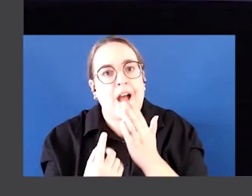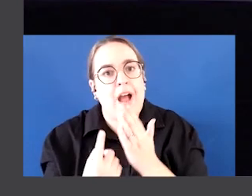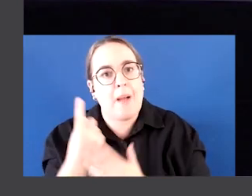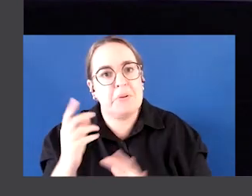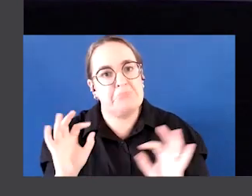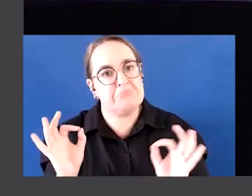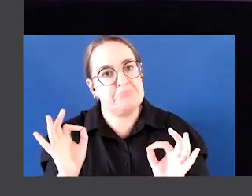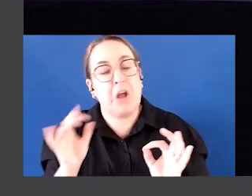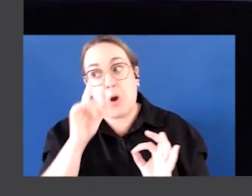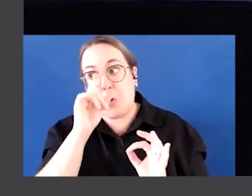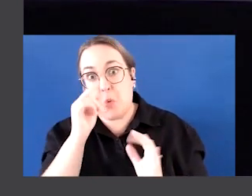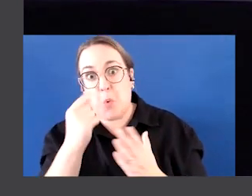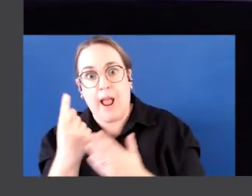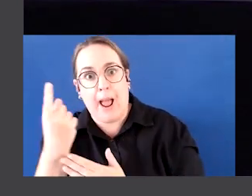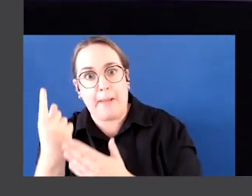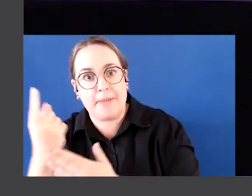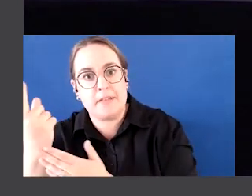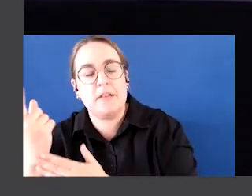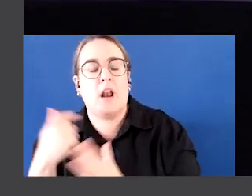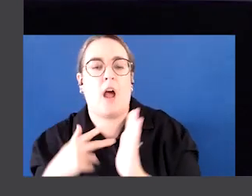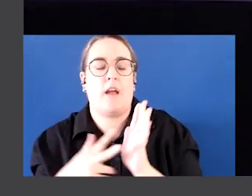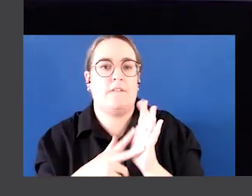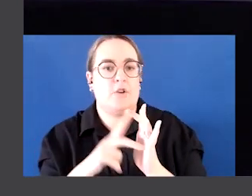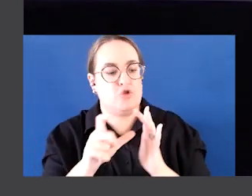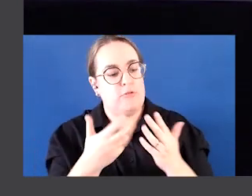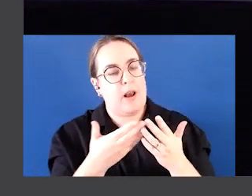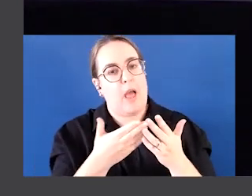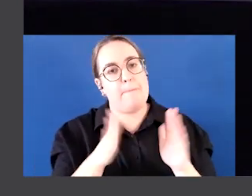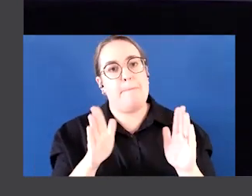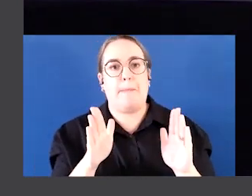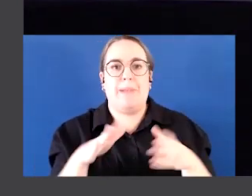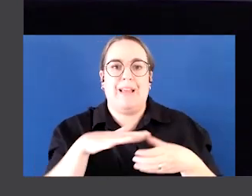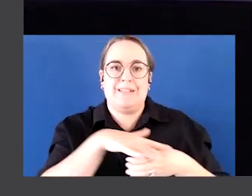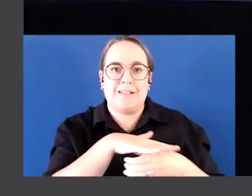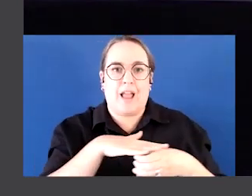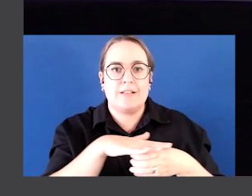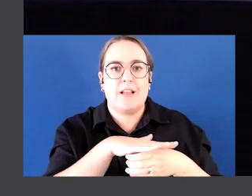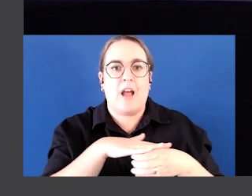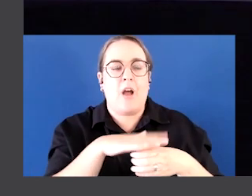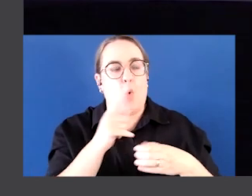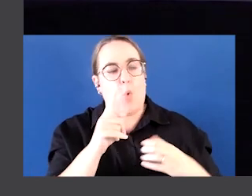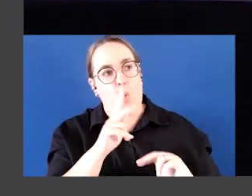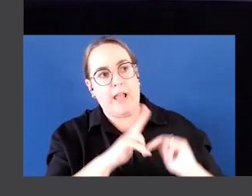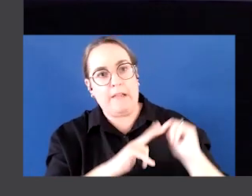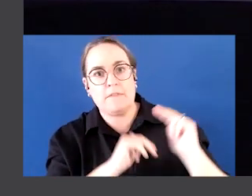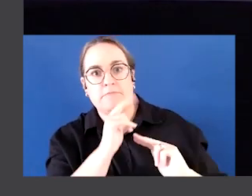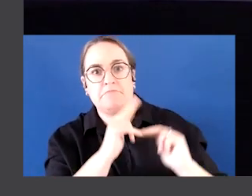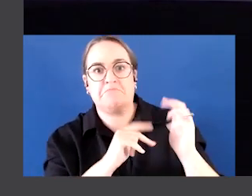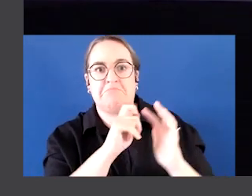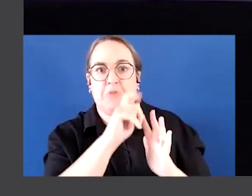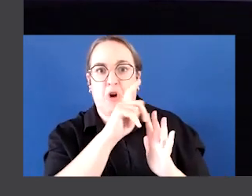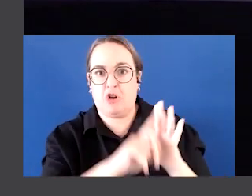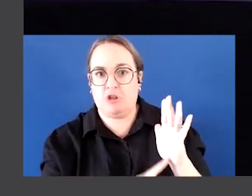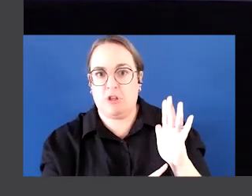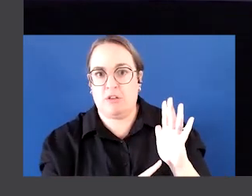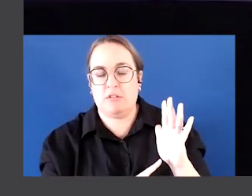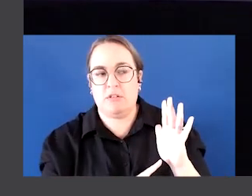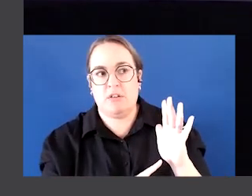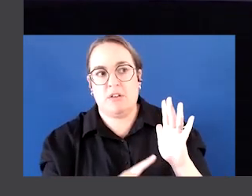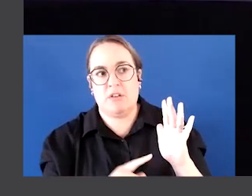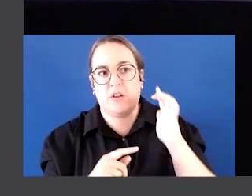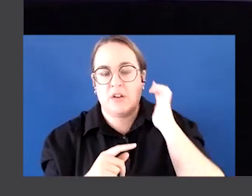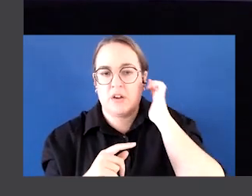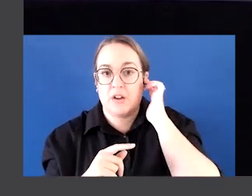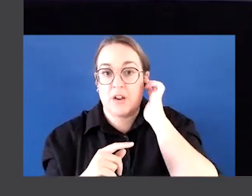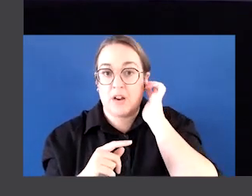would certainly take sources from anywhere as it pertains to the Victorian public sector and infrastructure projects. So you